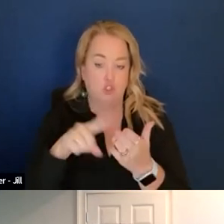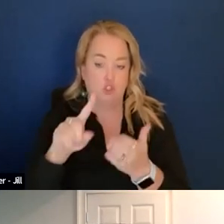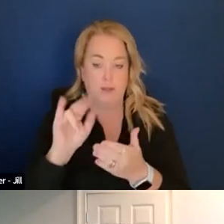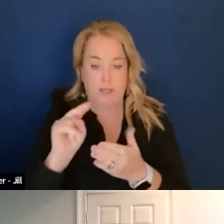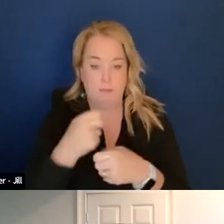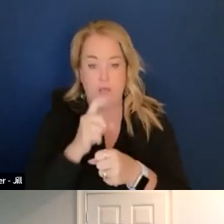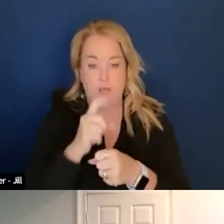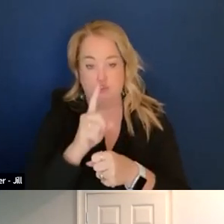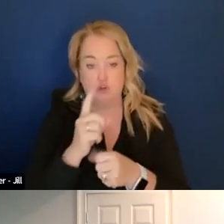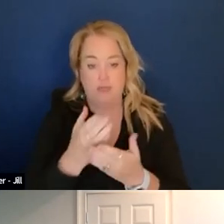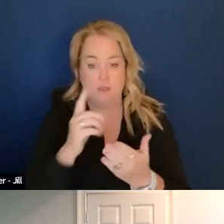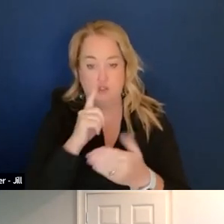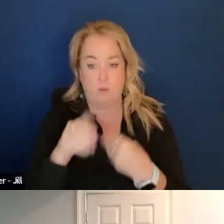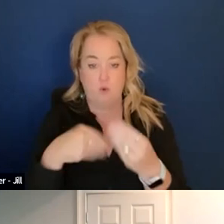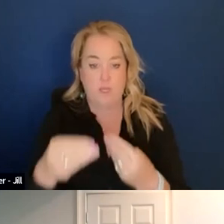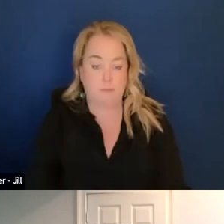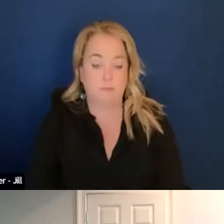that things are moving.